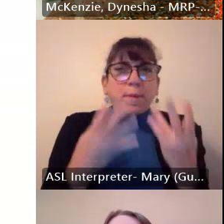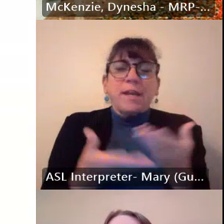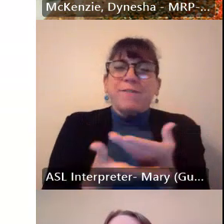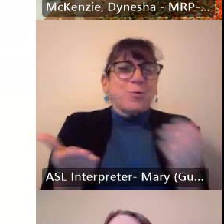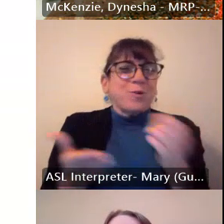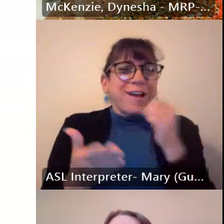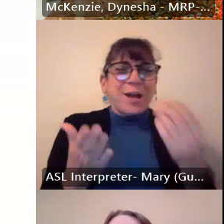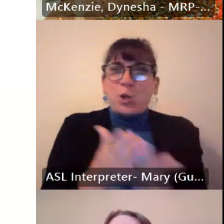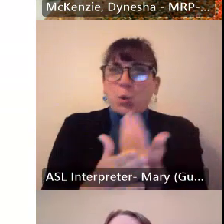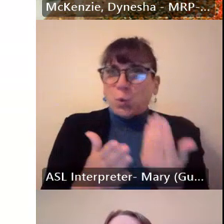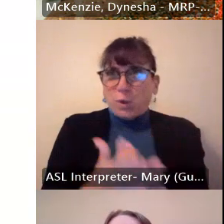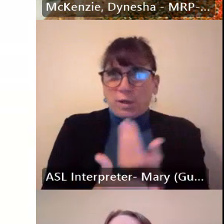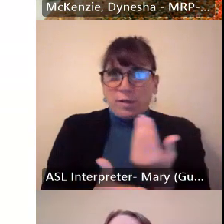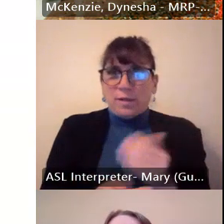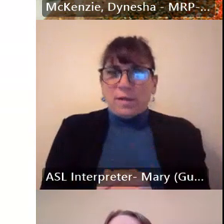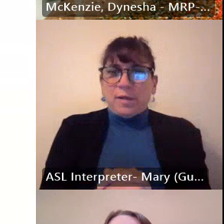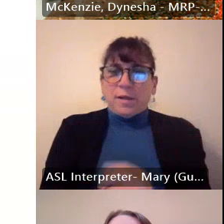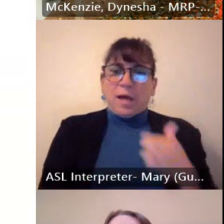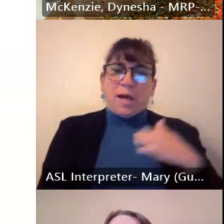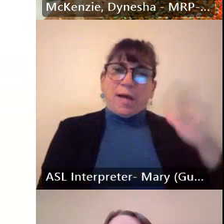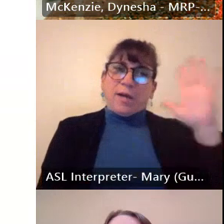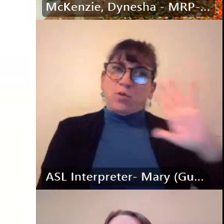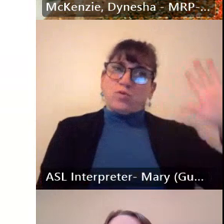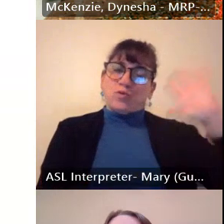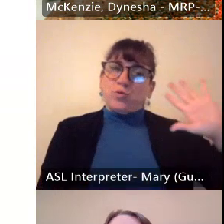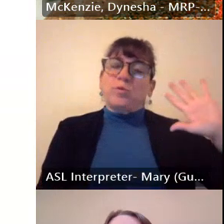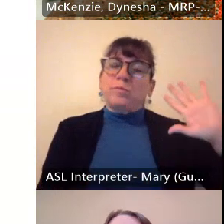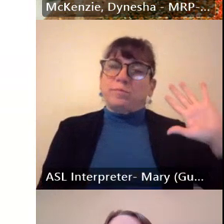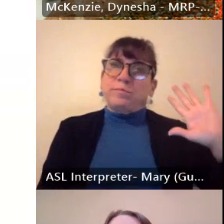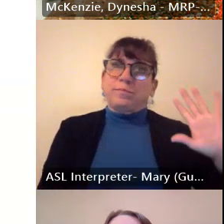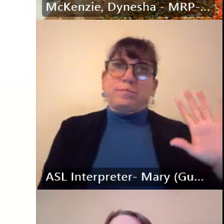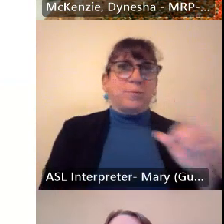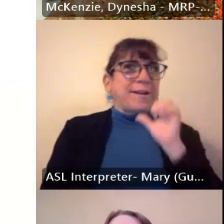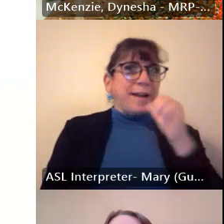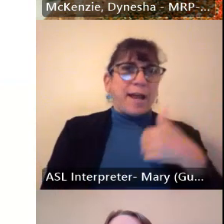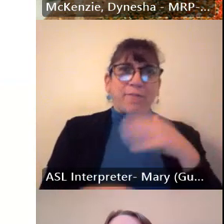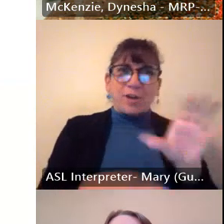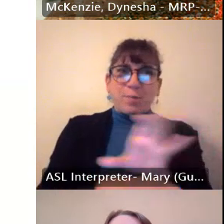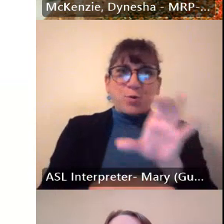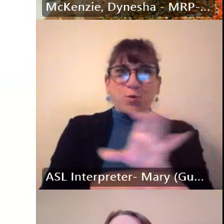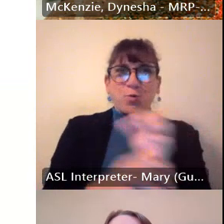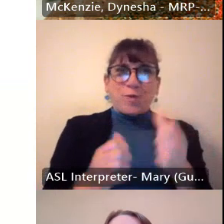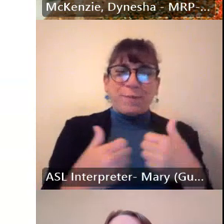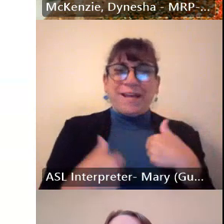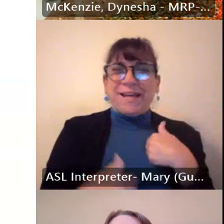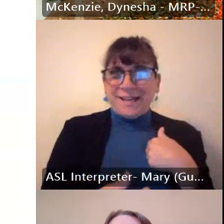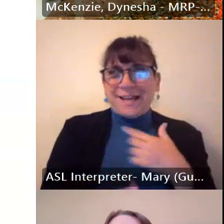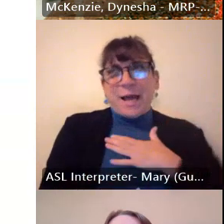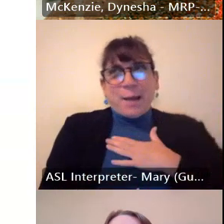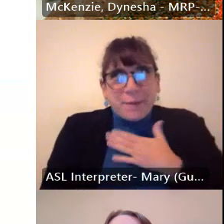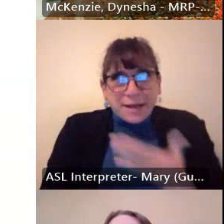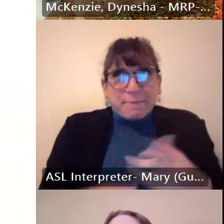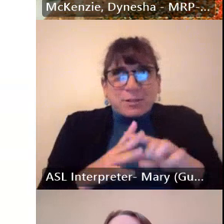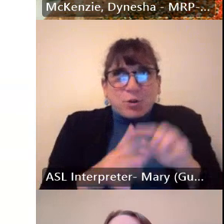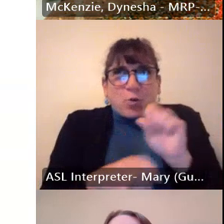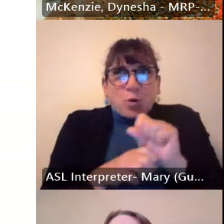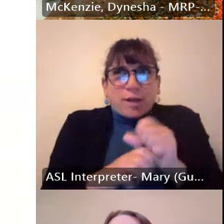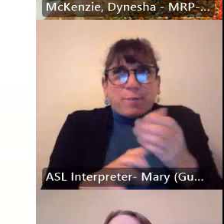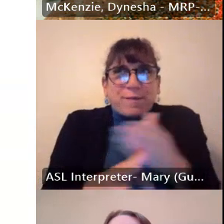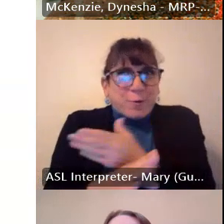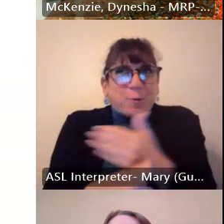it. I used to back in the day when I didn't have a computer with me. I'm admitting I started working before we had